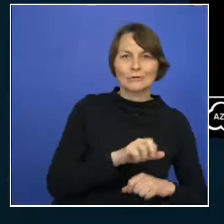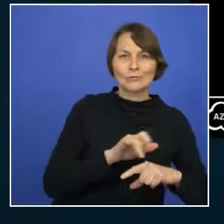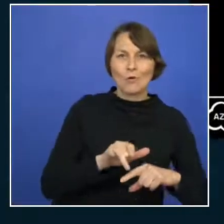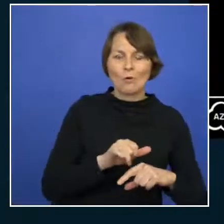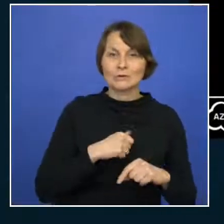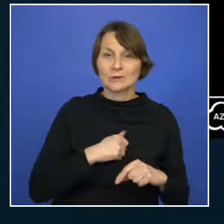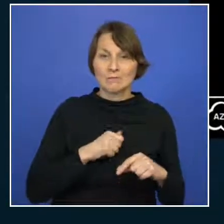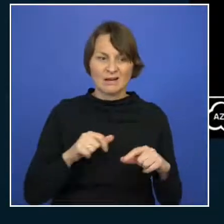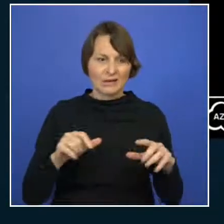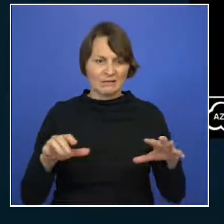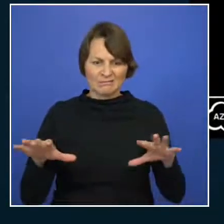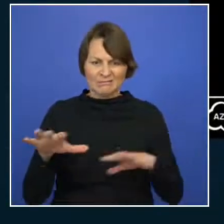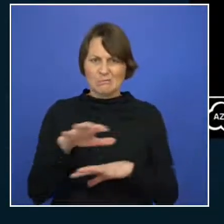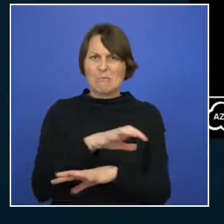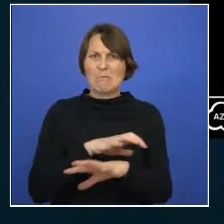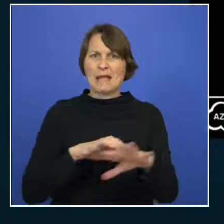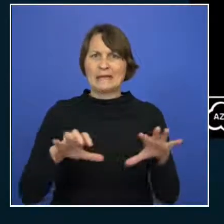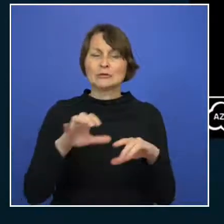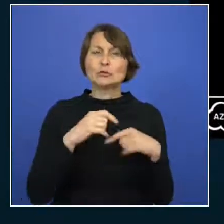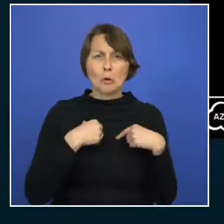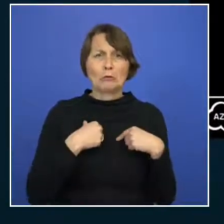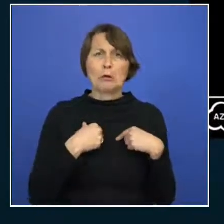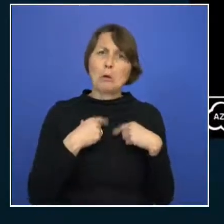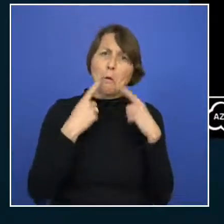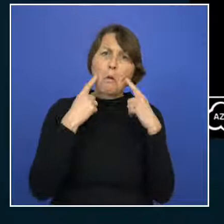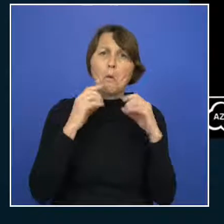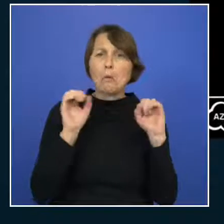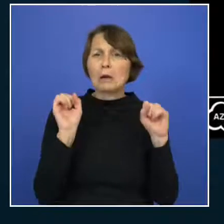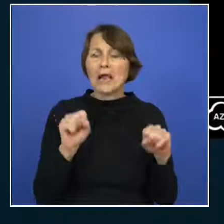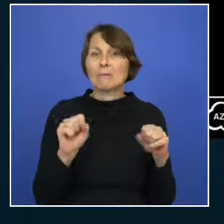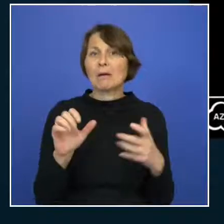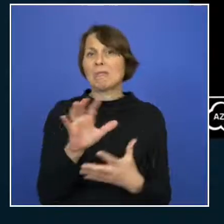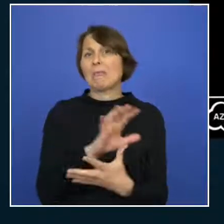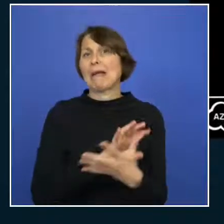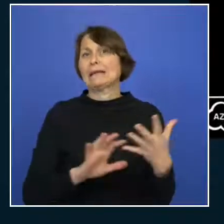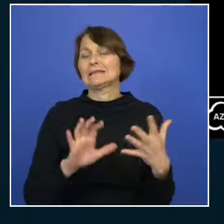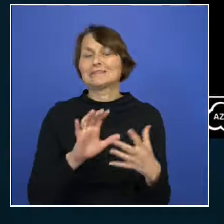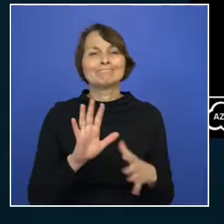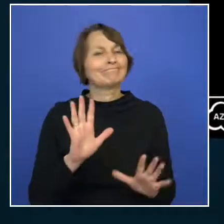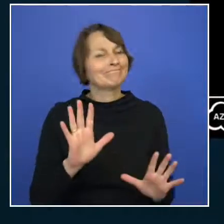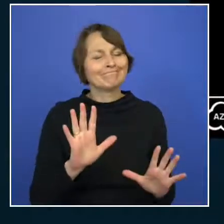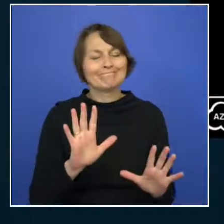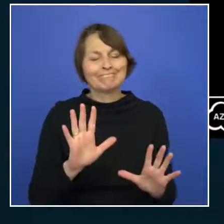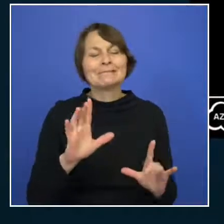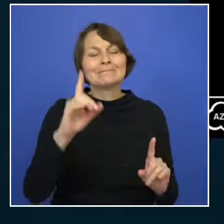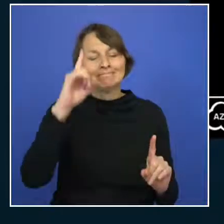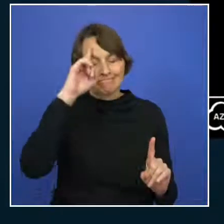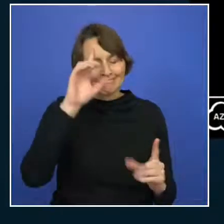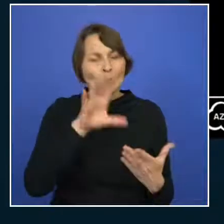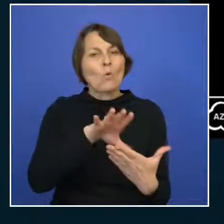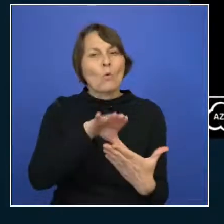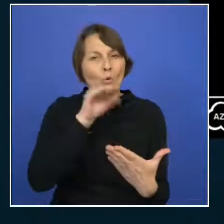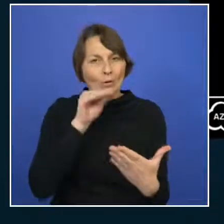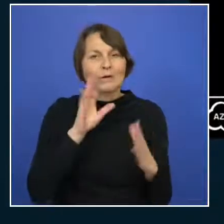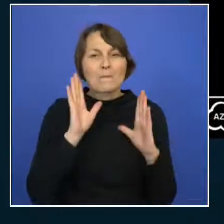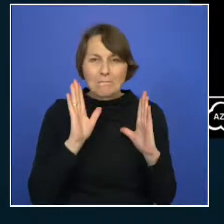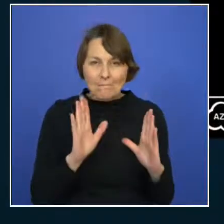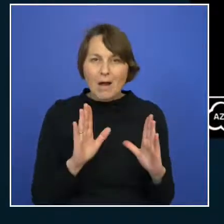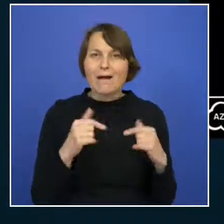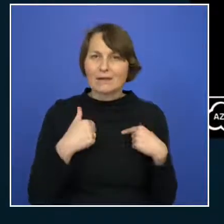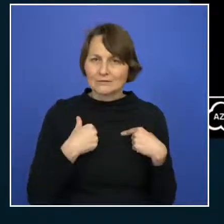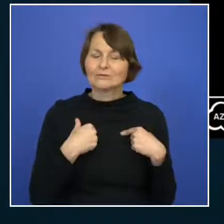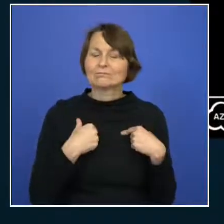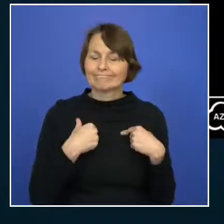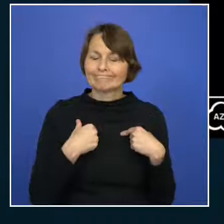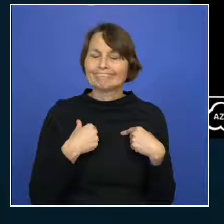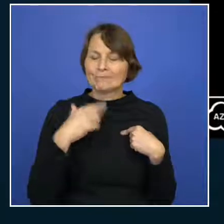to move it to the cloud. So I learned that it is important that we know our business requirements, and